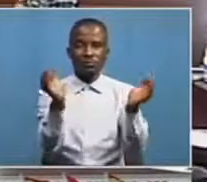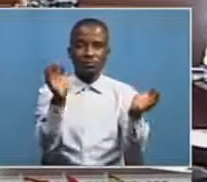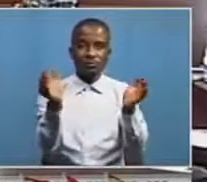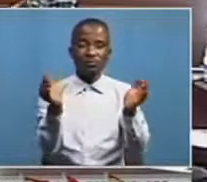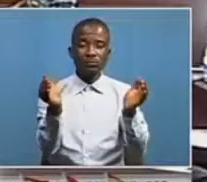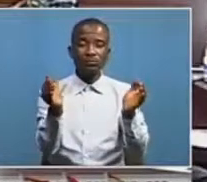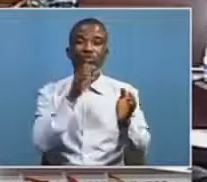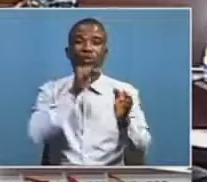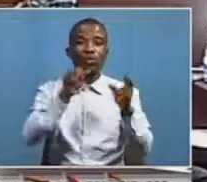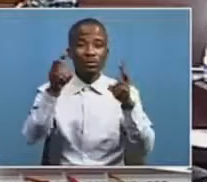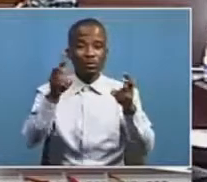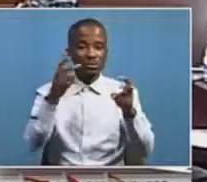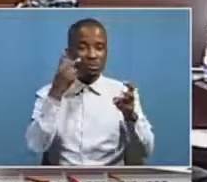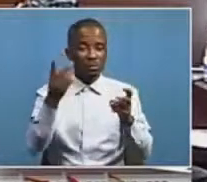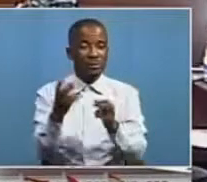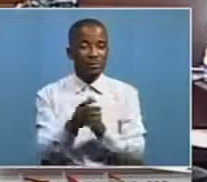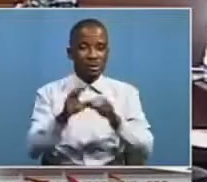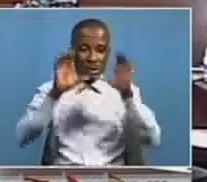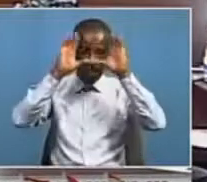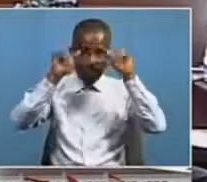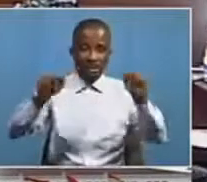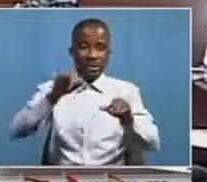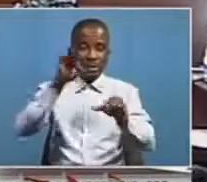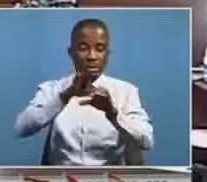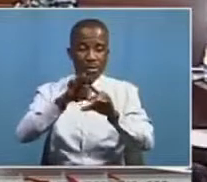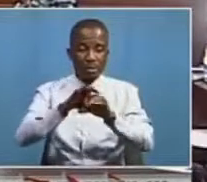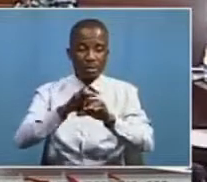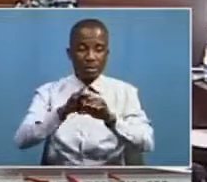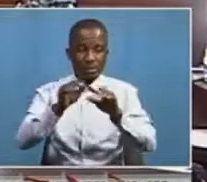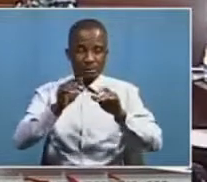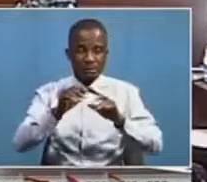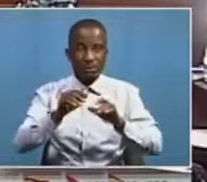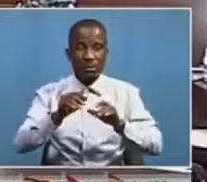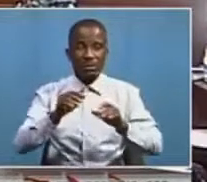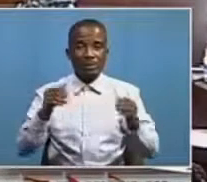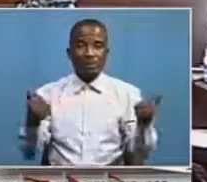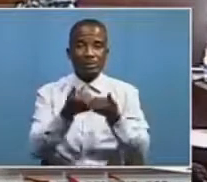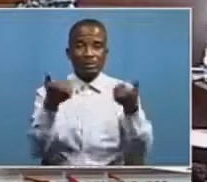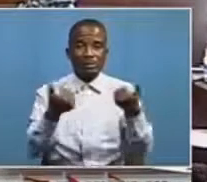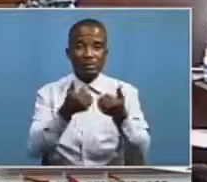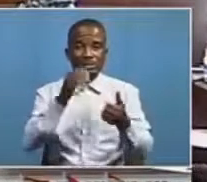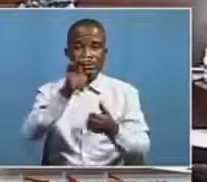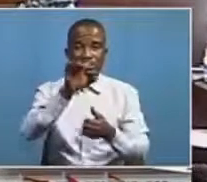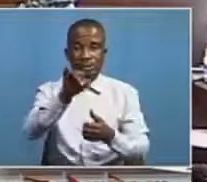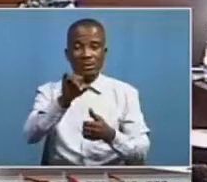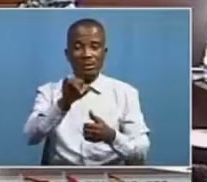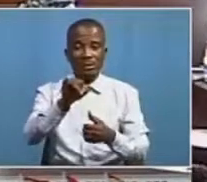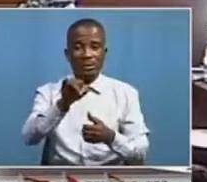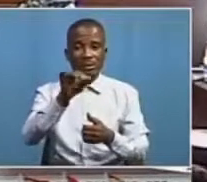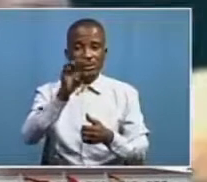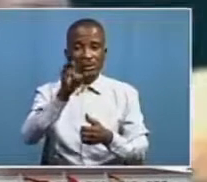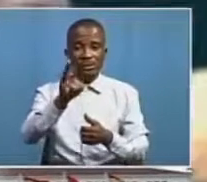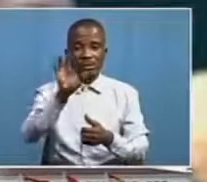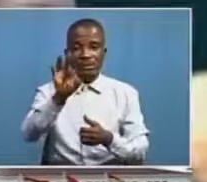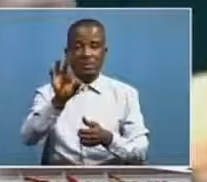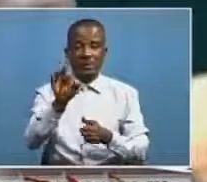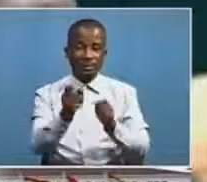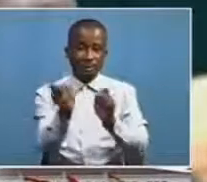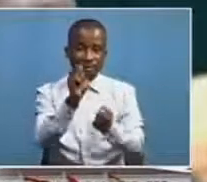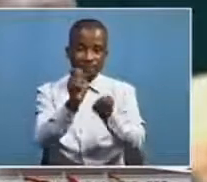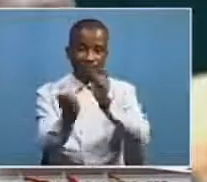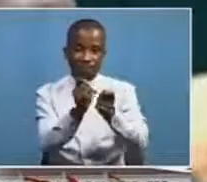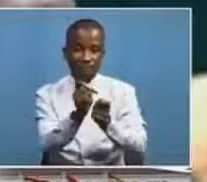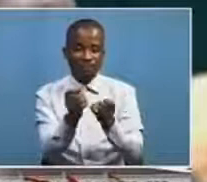this court regulating presidential election petition trials, that is CI 16 as amended by CR 74 and CR